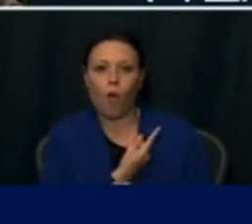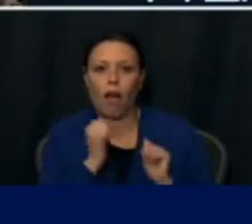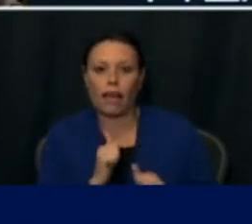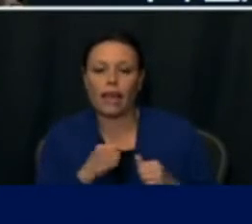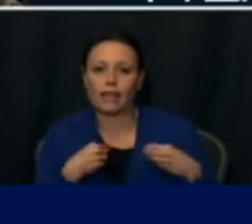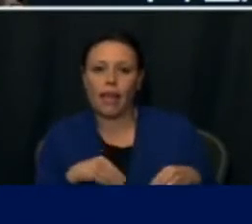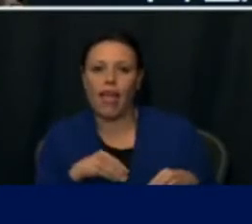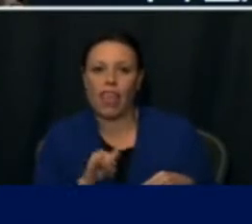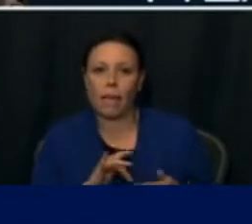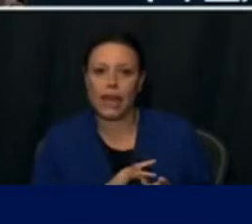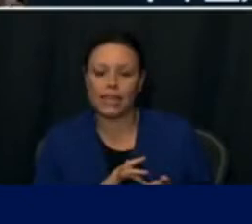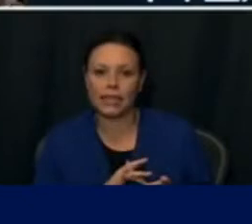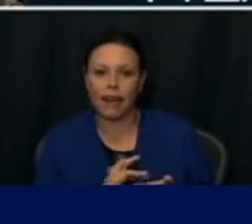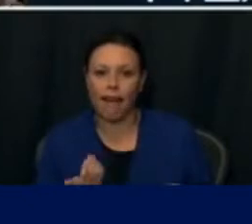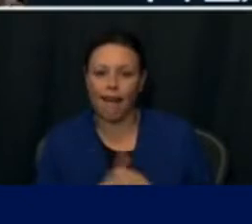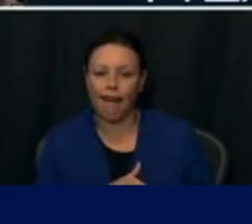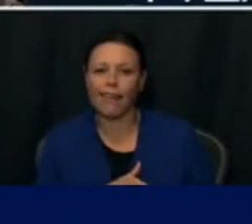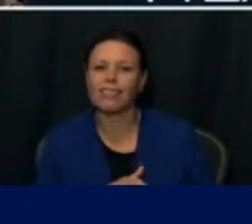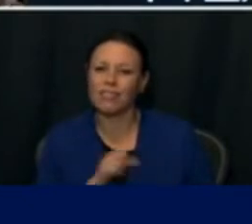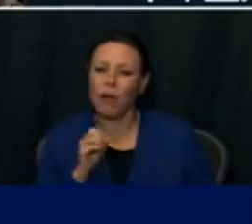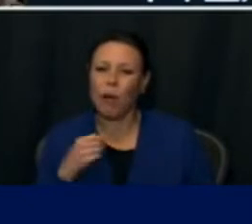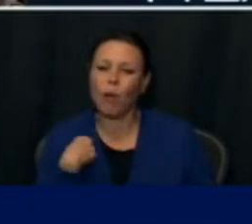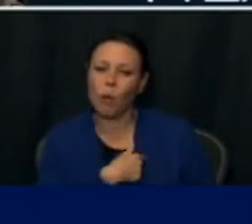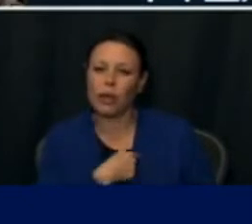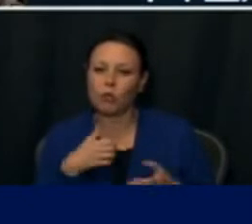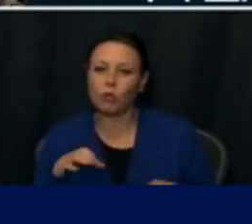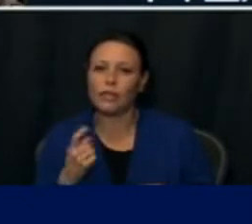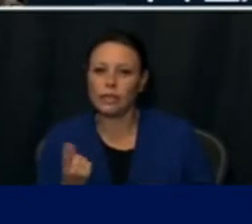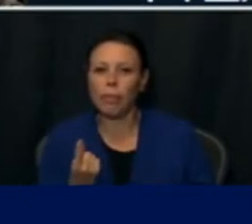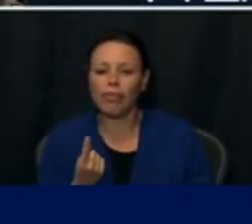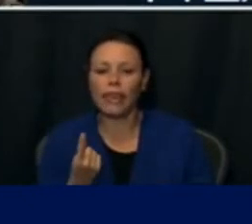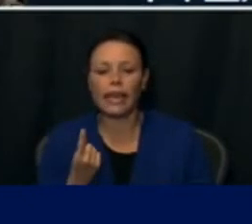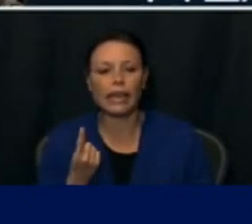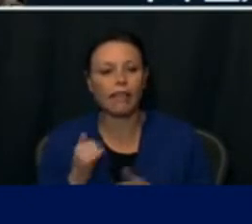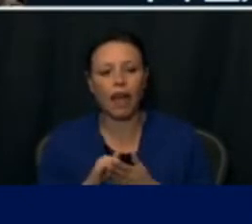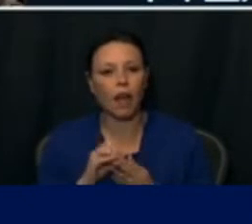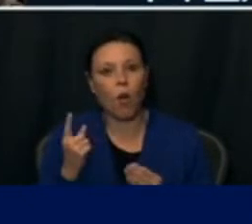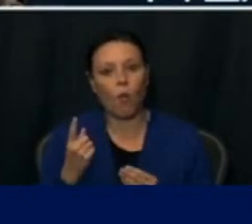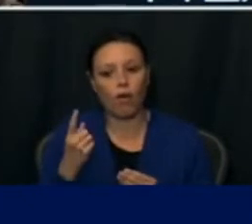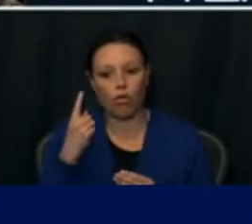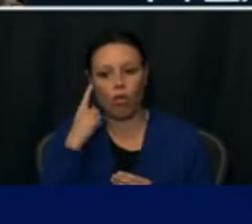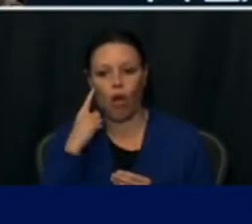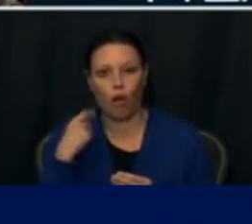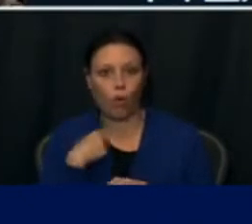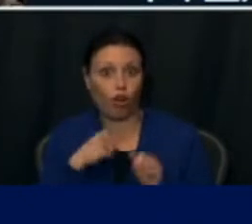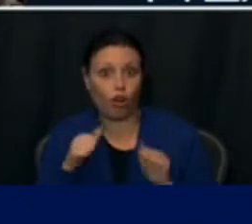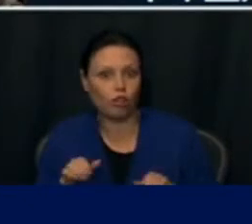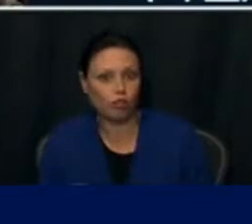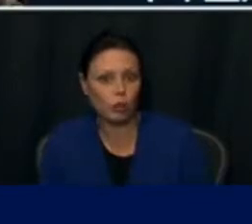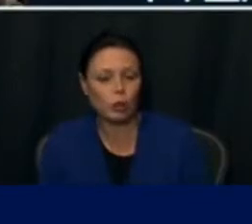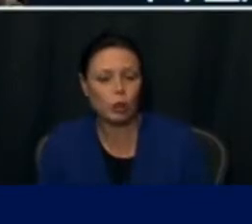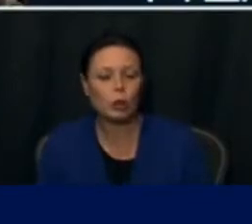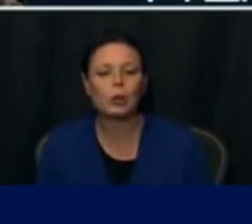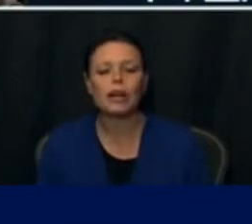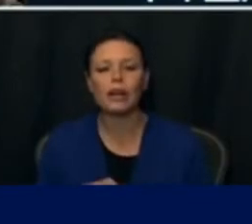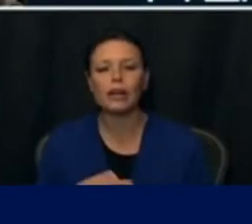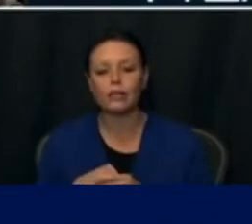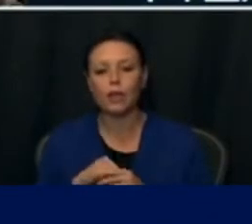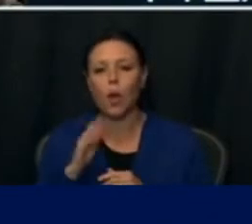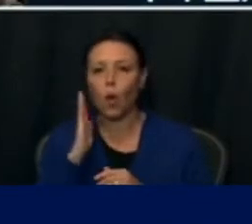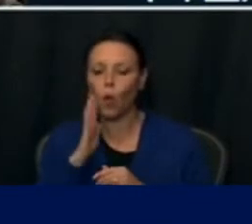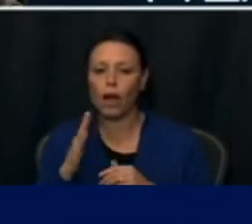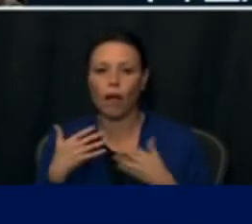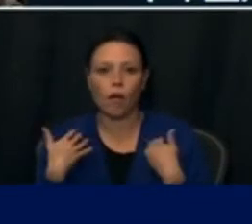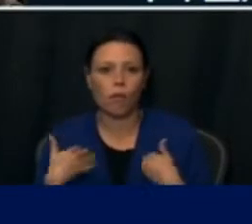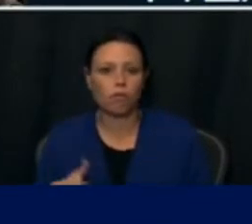so uh we are doing something that nobody thought anybody would do the savings is